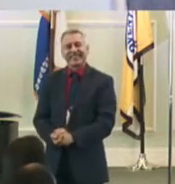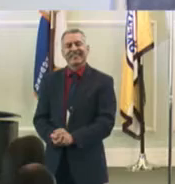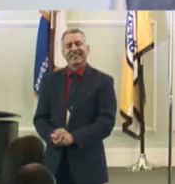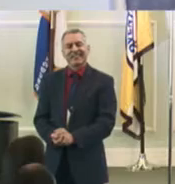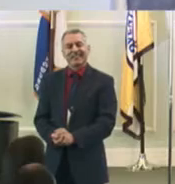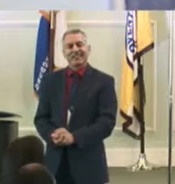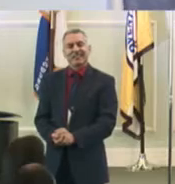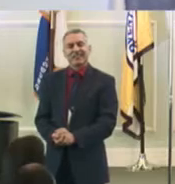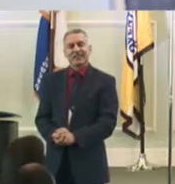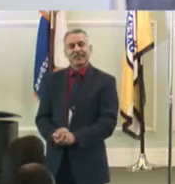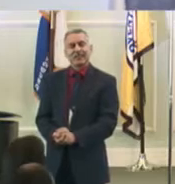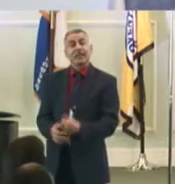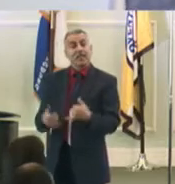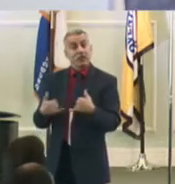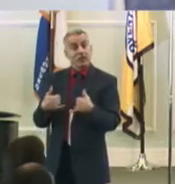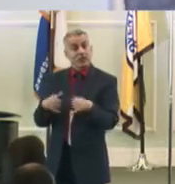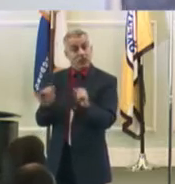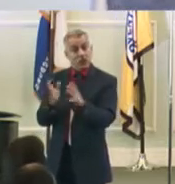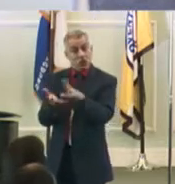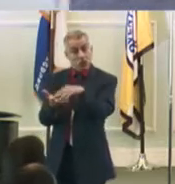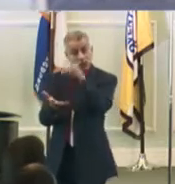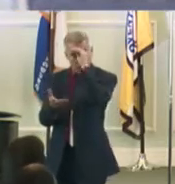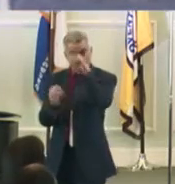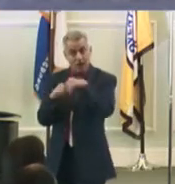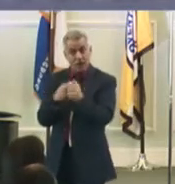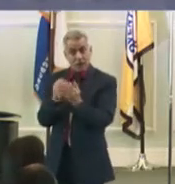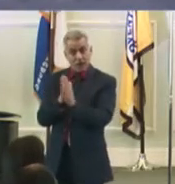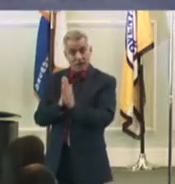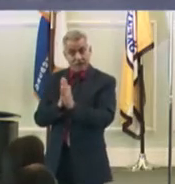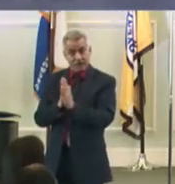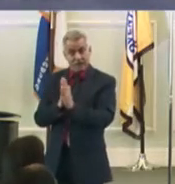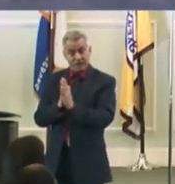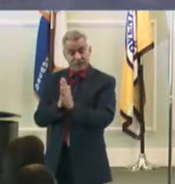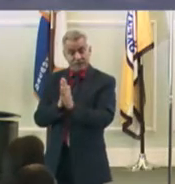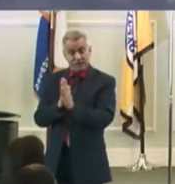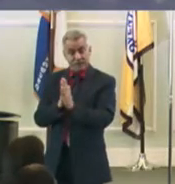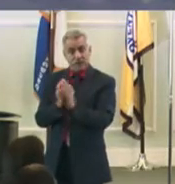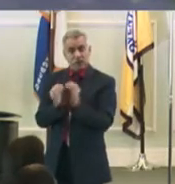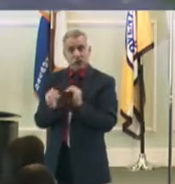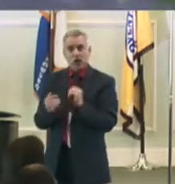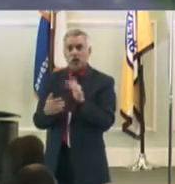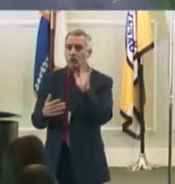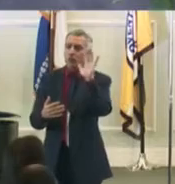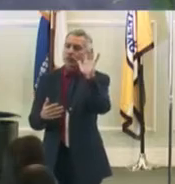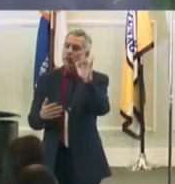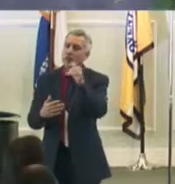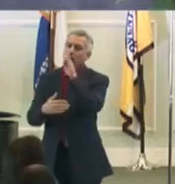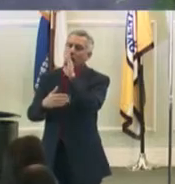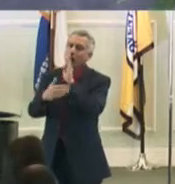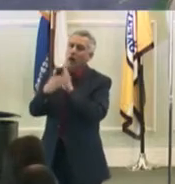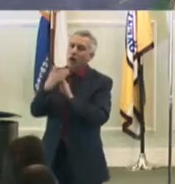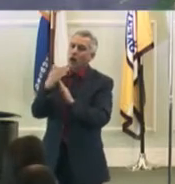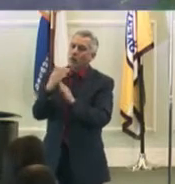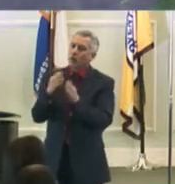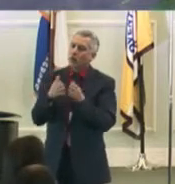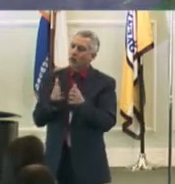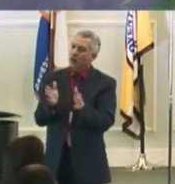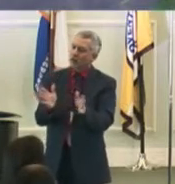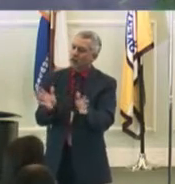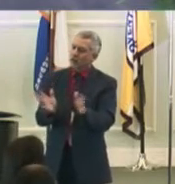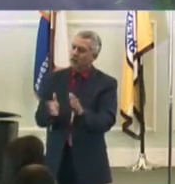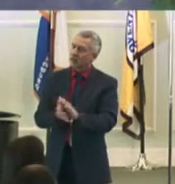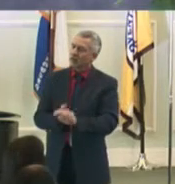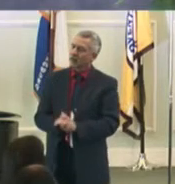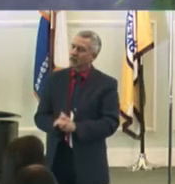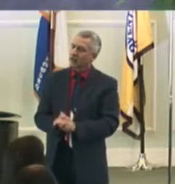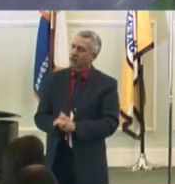Can we still learn how to pray? Can we still learn how to reach out to God in a more meaningful way? So it occurs to me there's probably many reasons